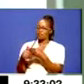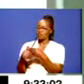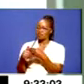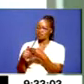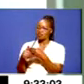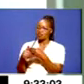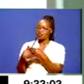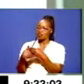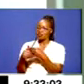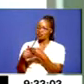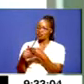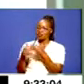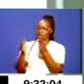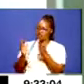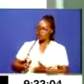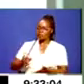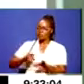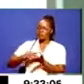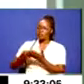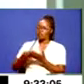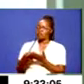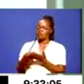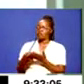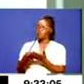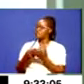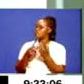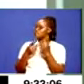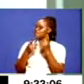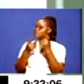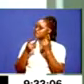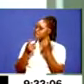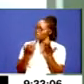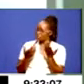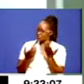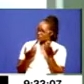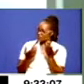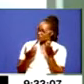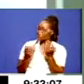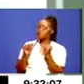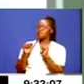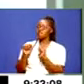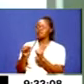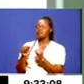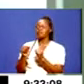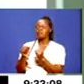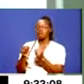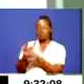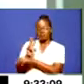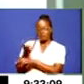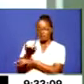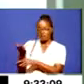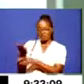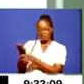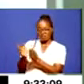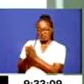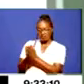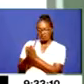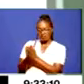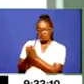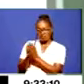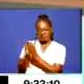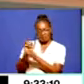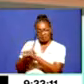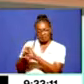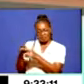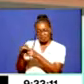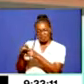the human resource, the experts, you know, the expertise that we can be able to handle this. But I know with time, probably we'll be there. Right.